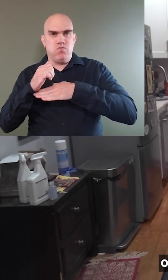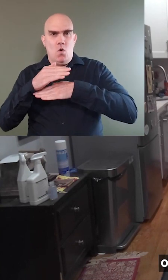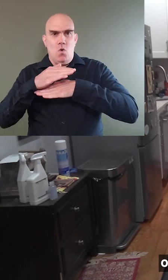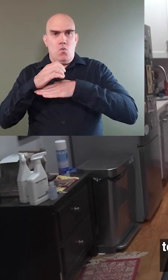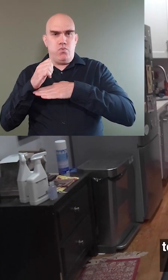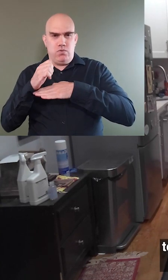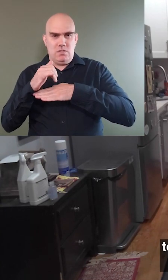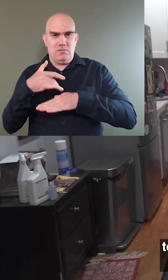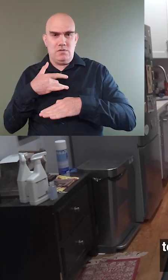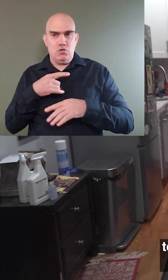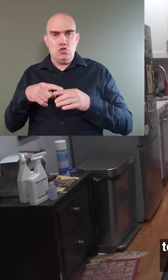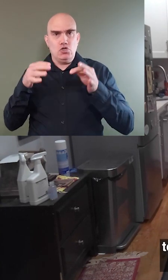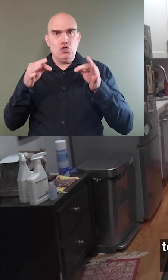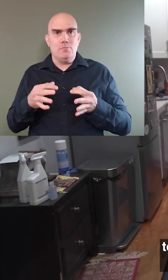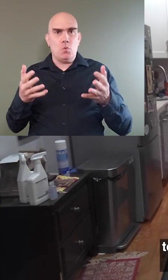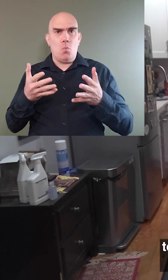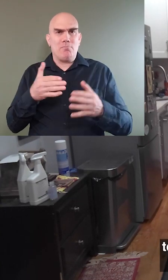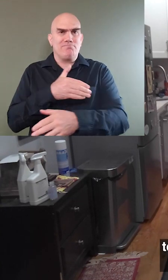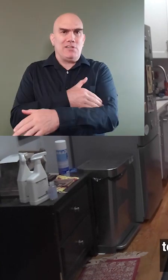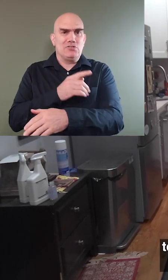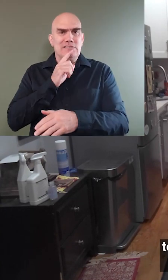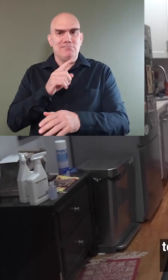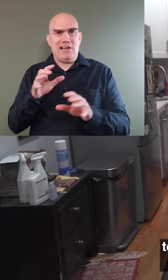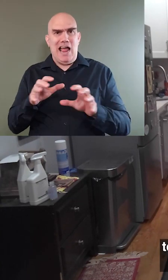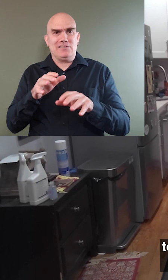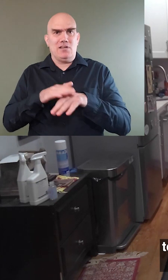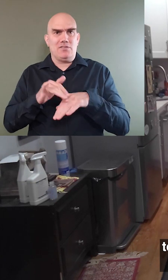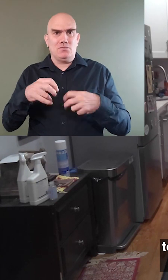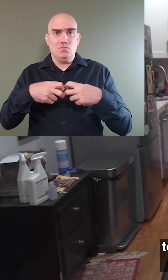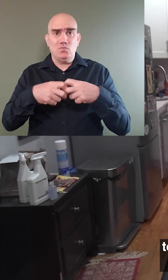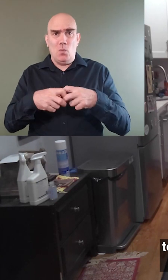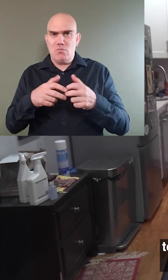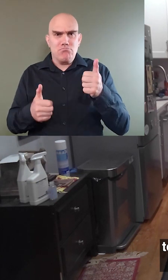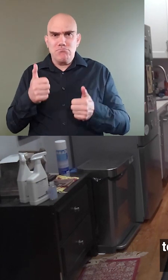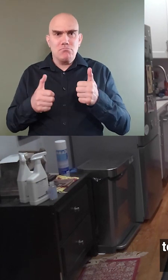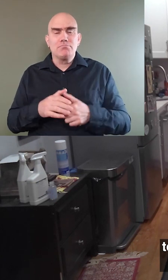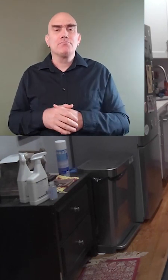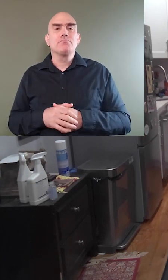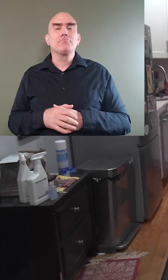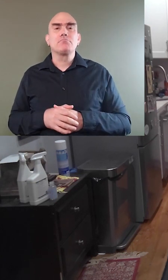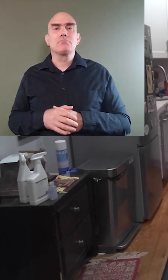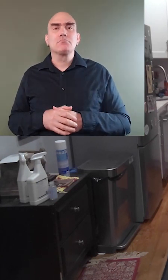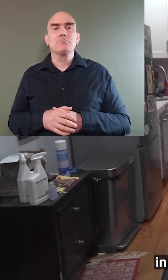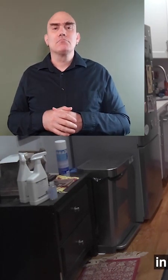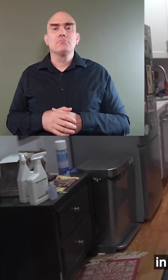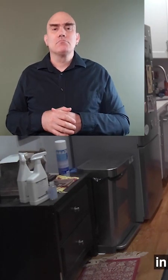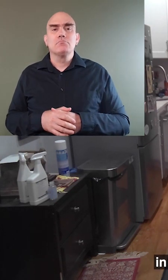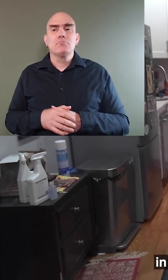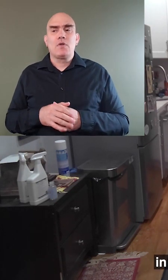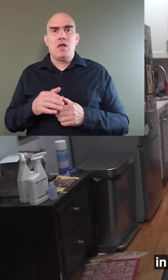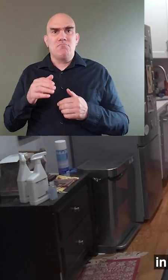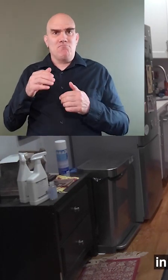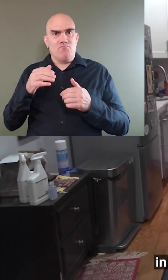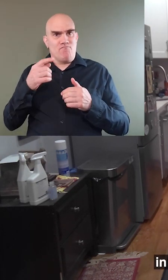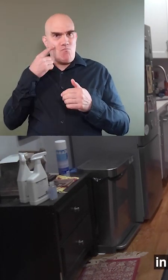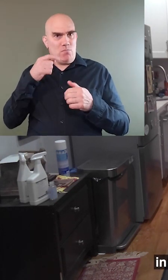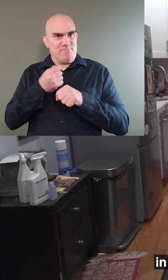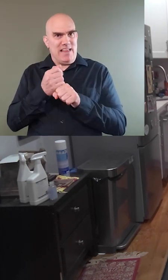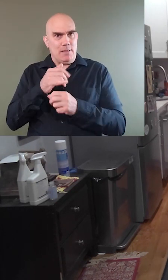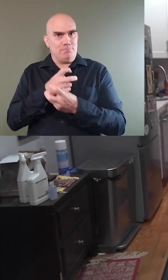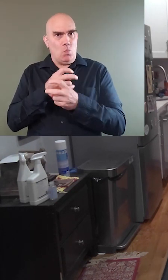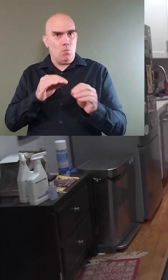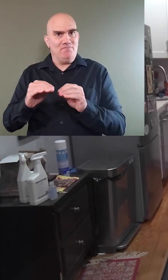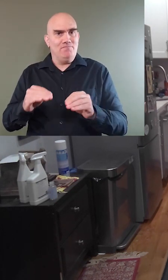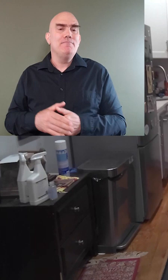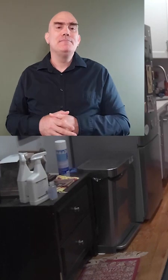sensation to determine what muscle is acting on a joint in order to cause it to